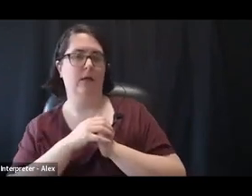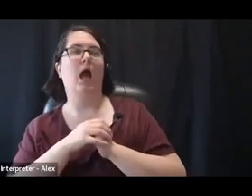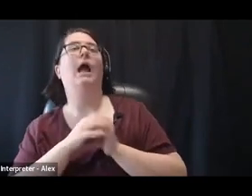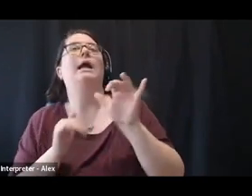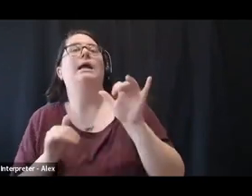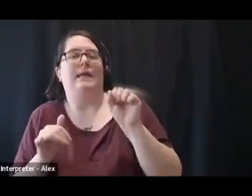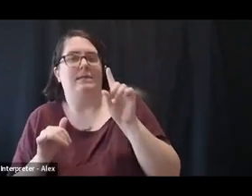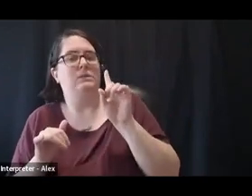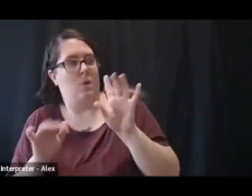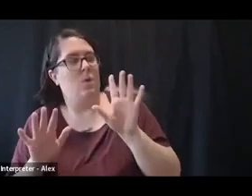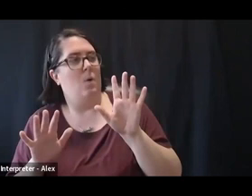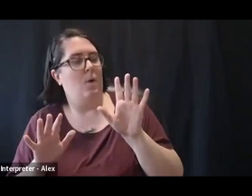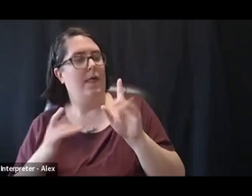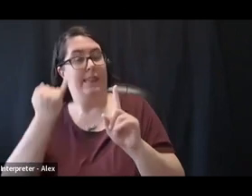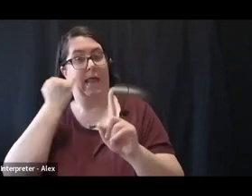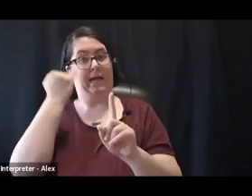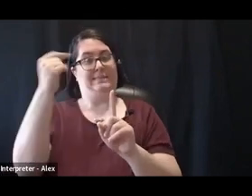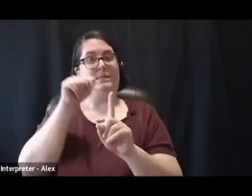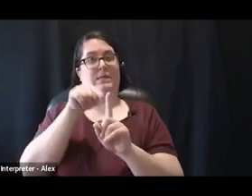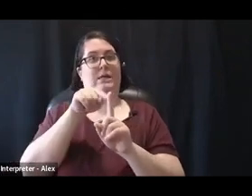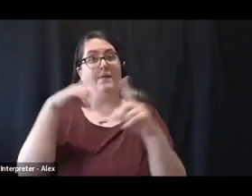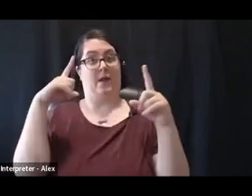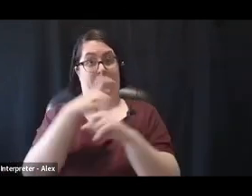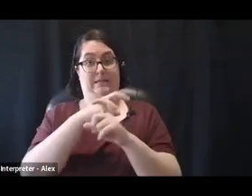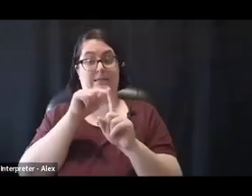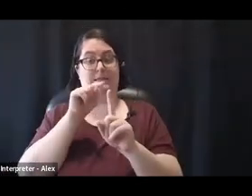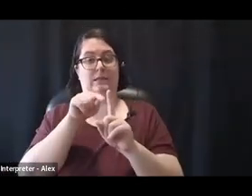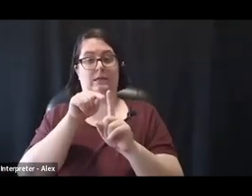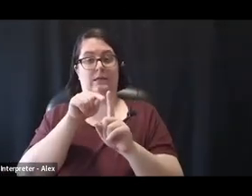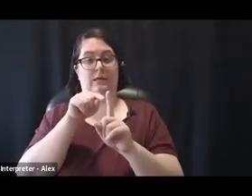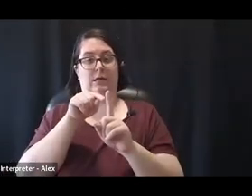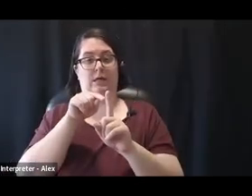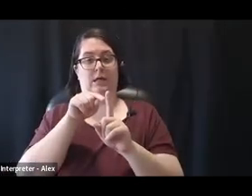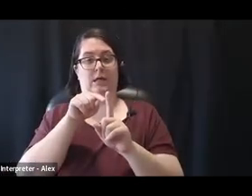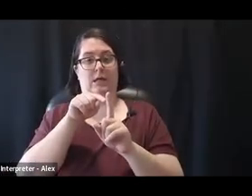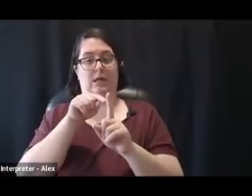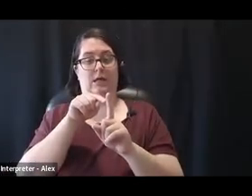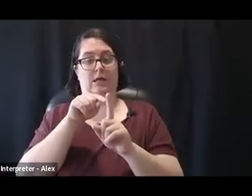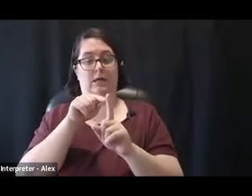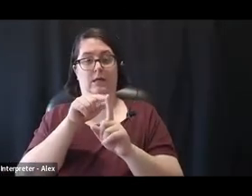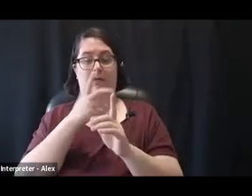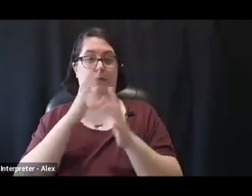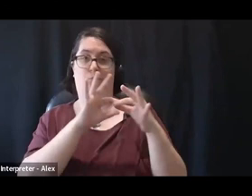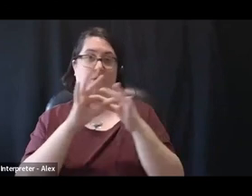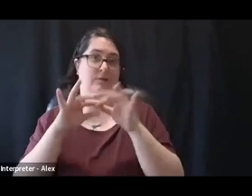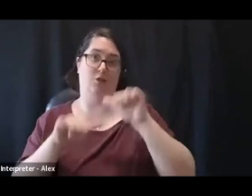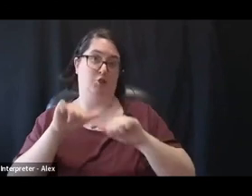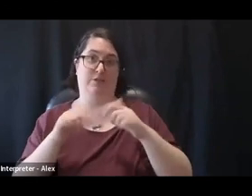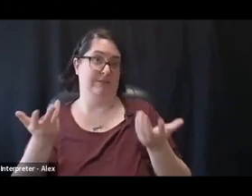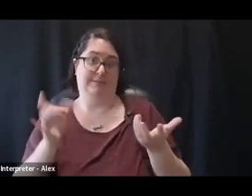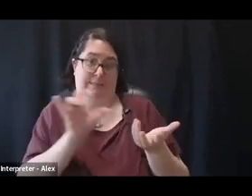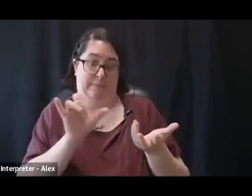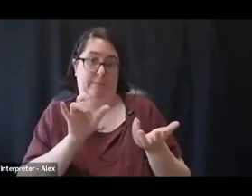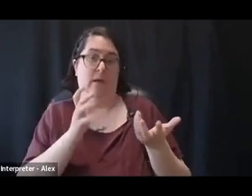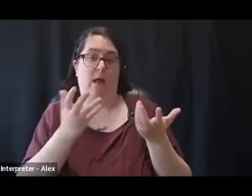Yes, I think the idea of complexity is inherent with the idea of uncertainty, that it